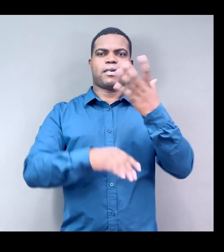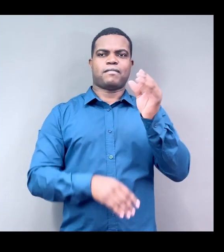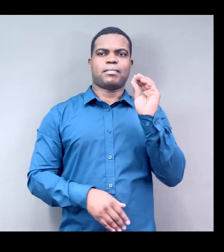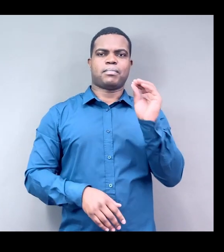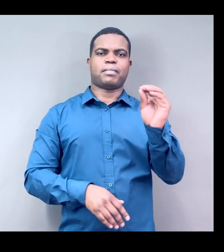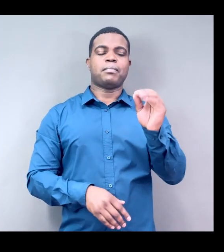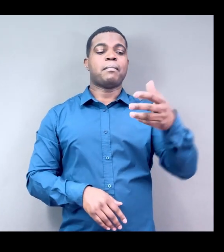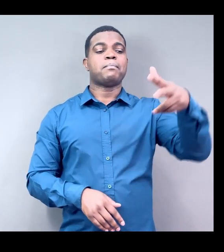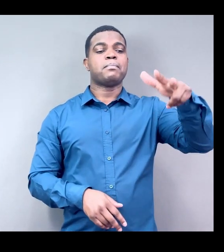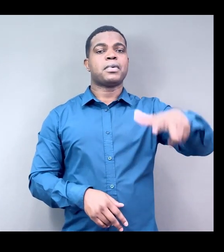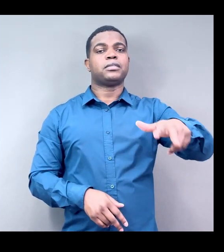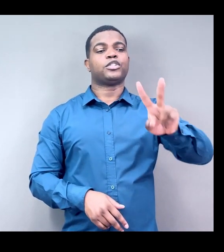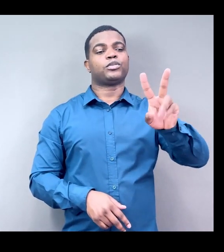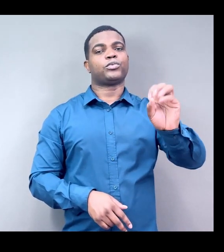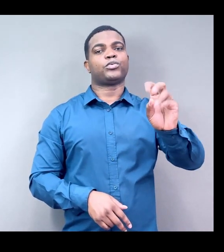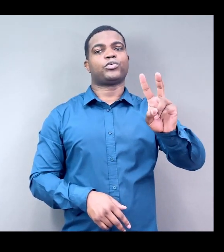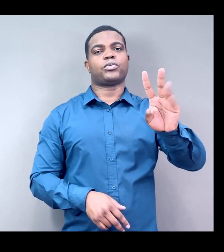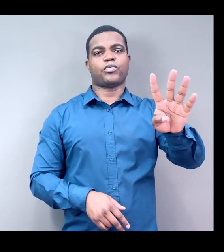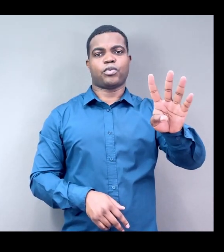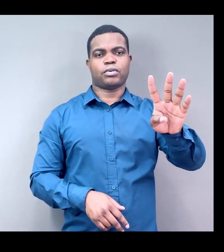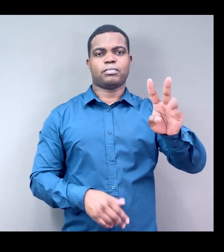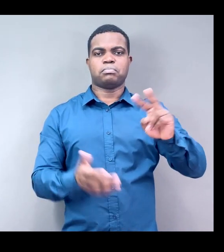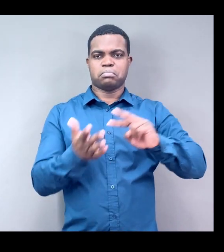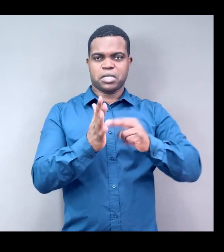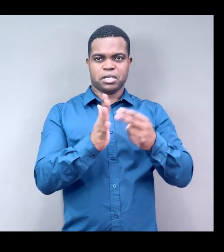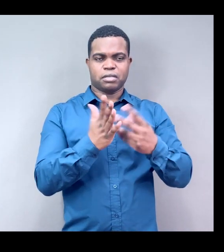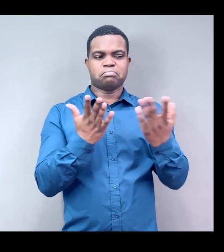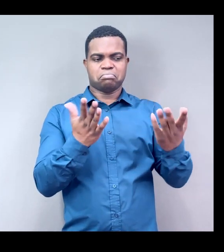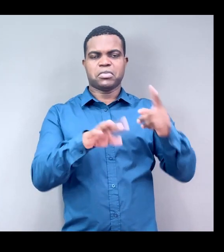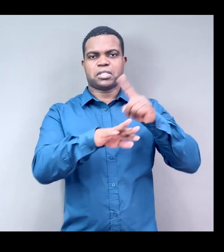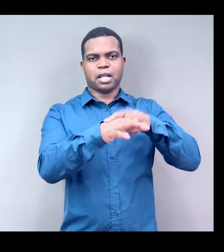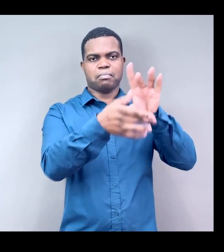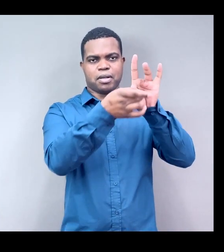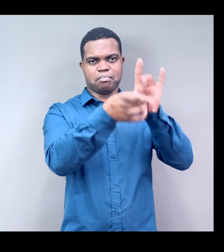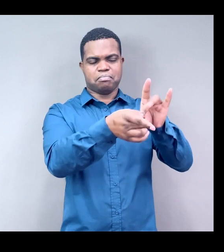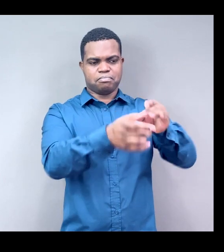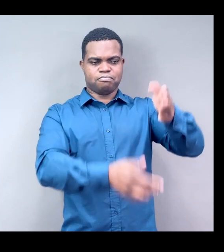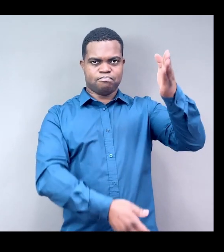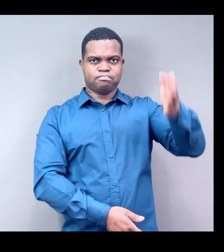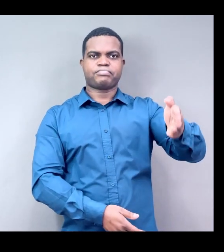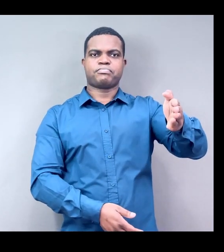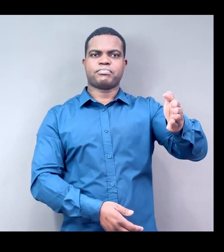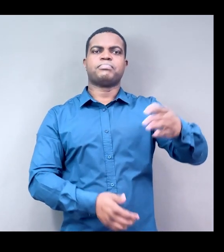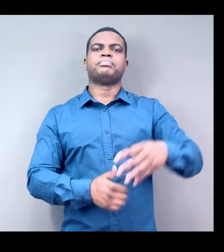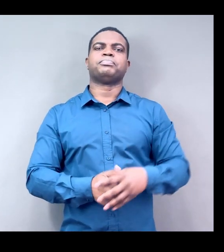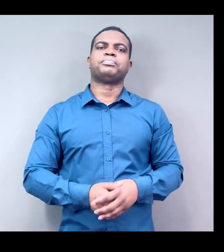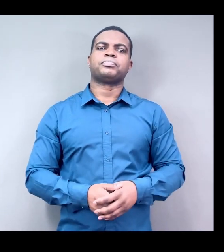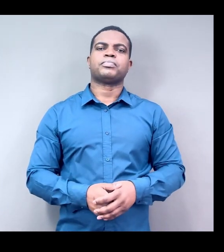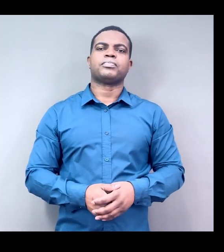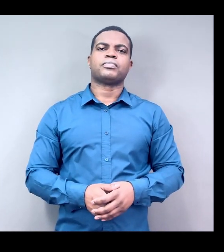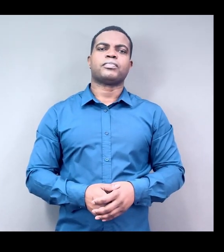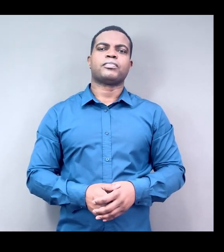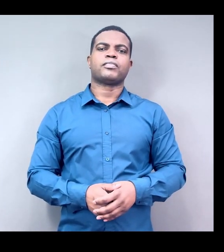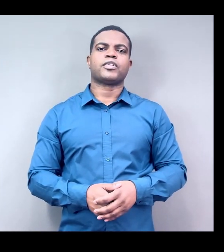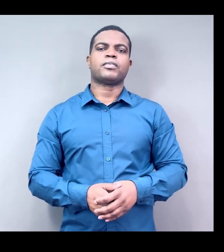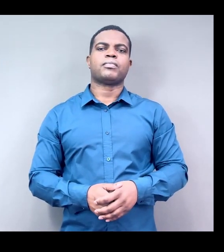a specific timeline, so by March 2024, that means it is time bound.